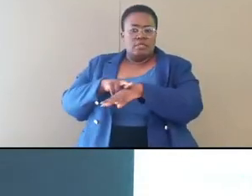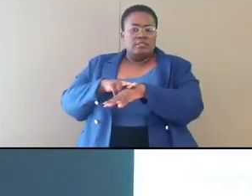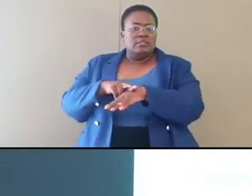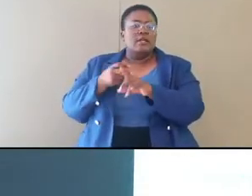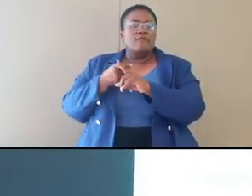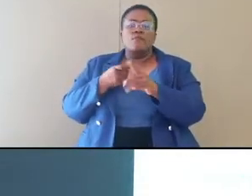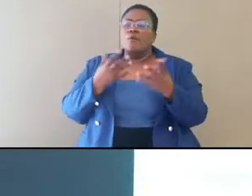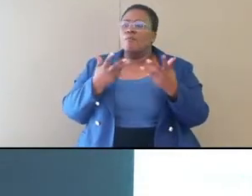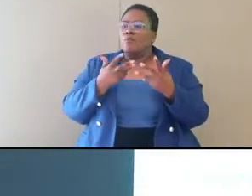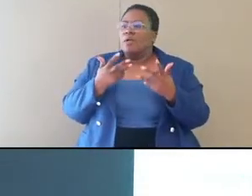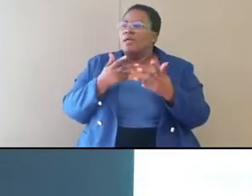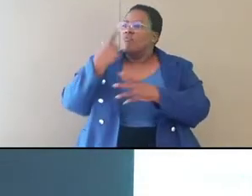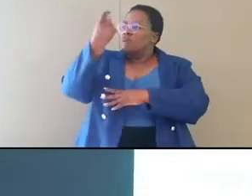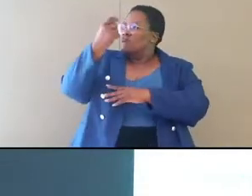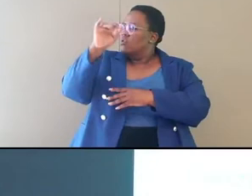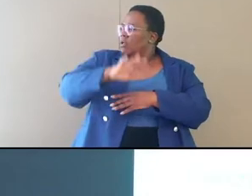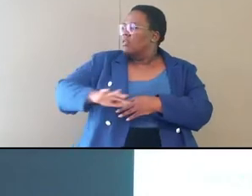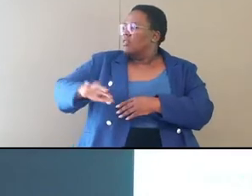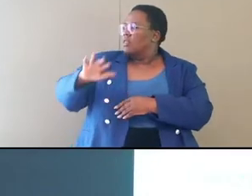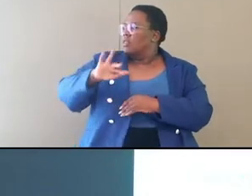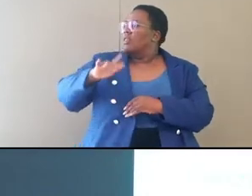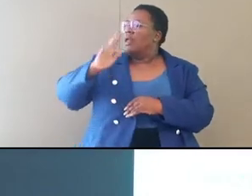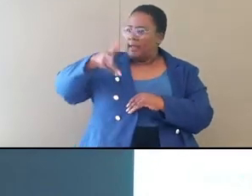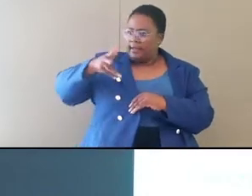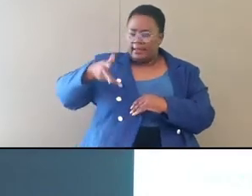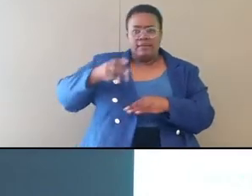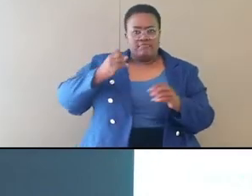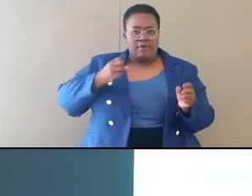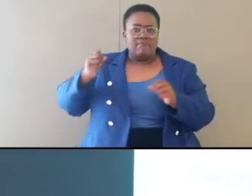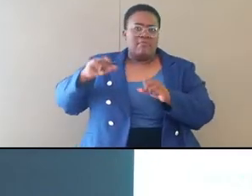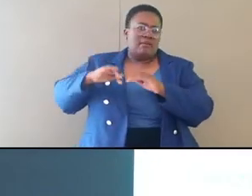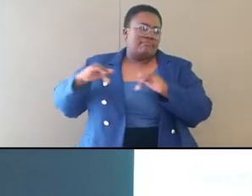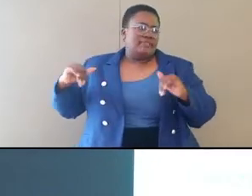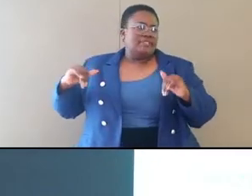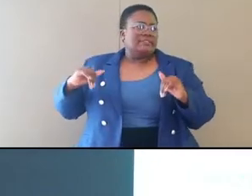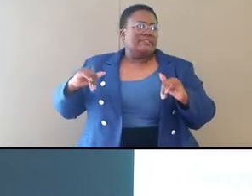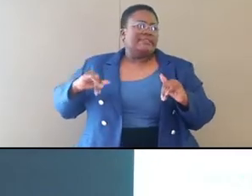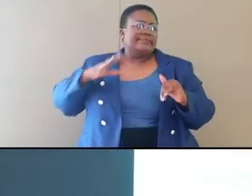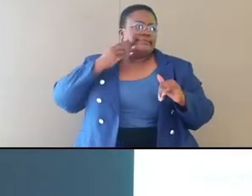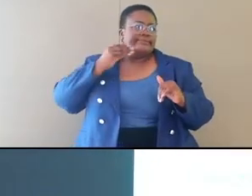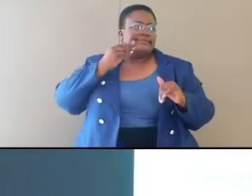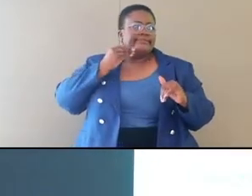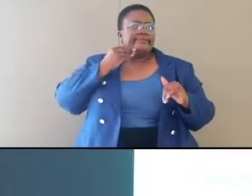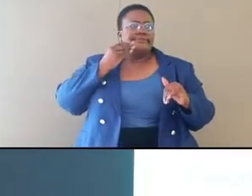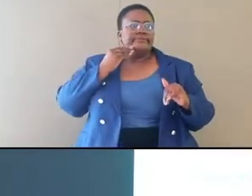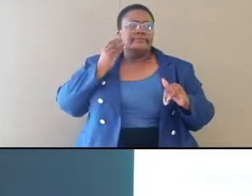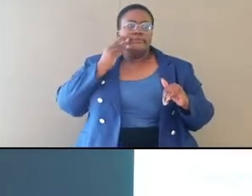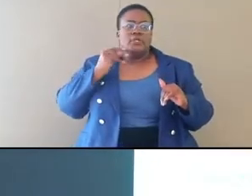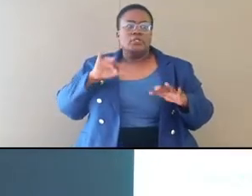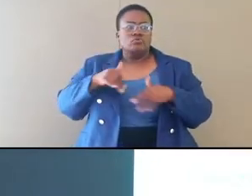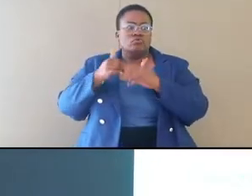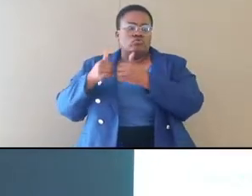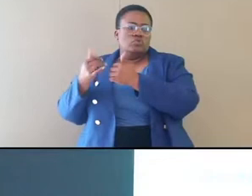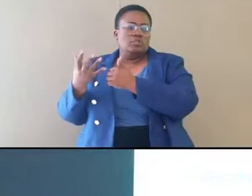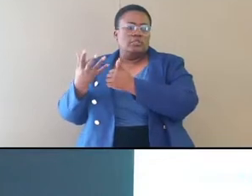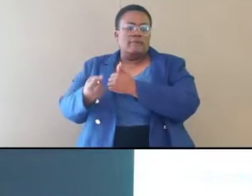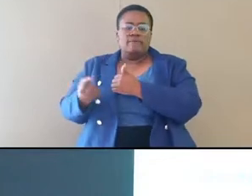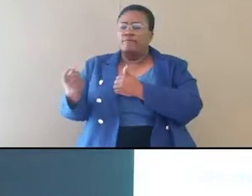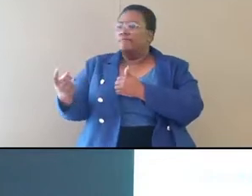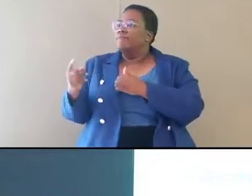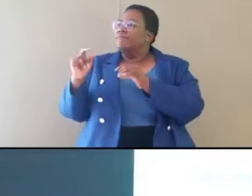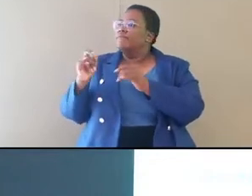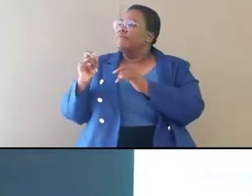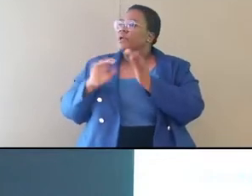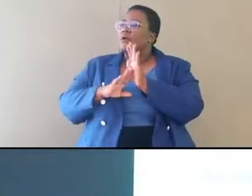homelands. Still that legacy of apartheid around spatial discrimination. A growing group of